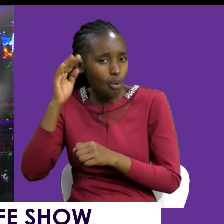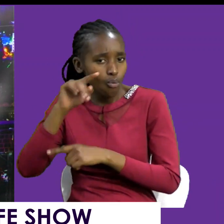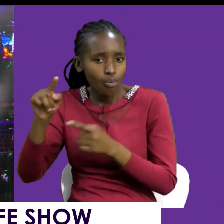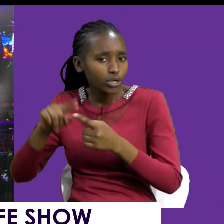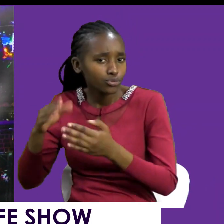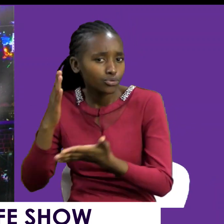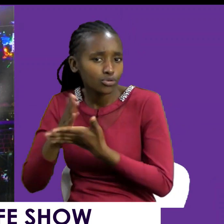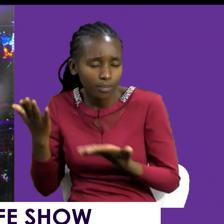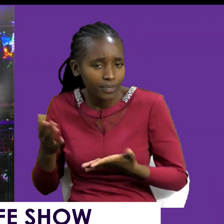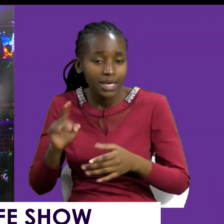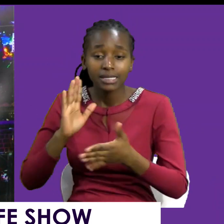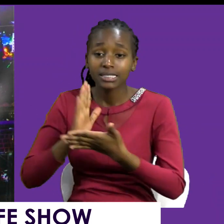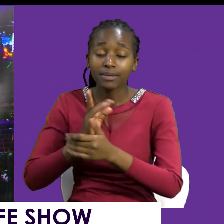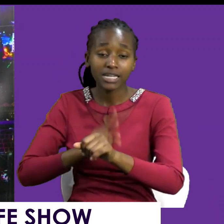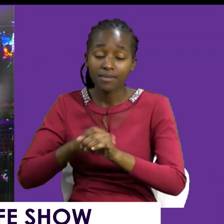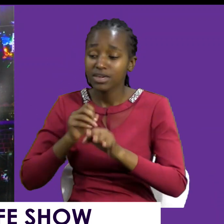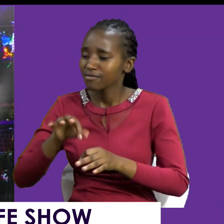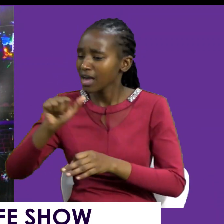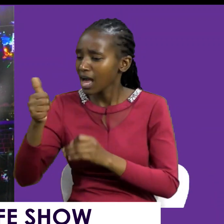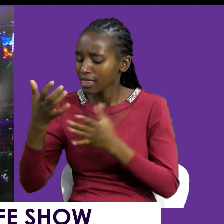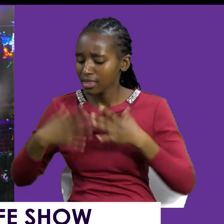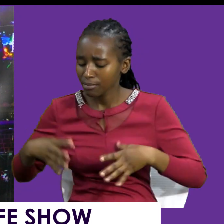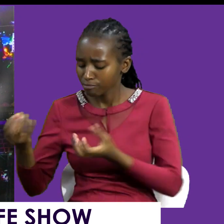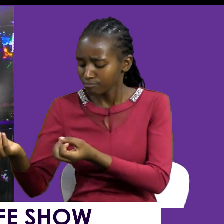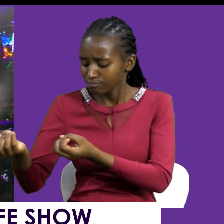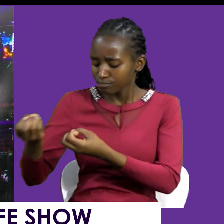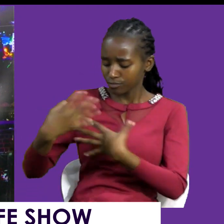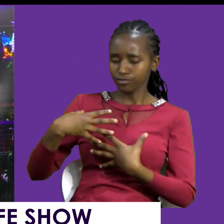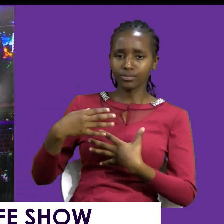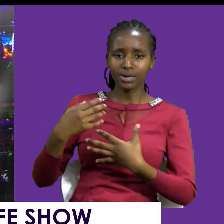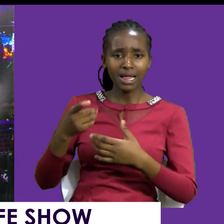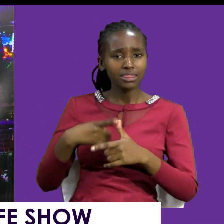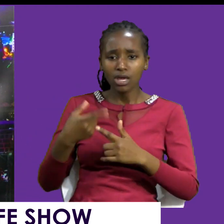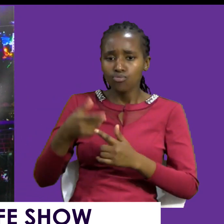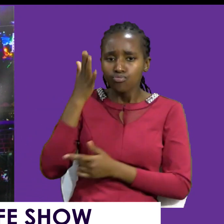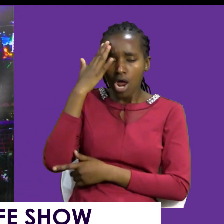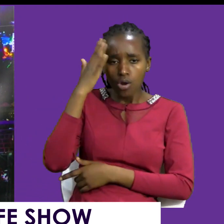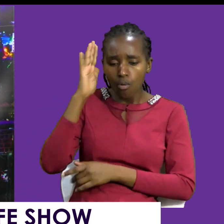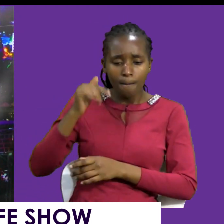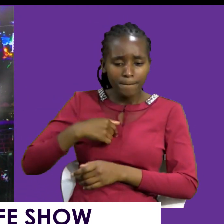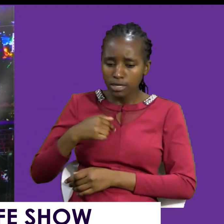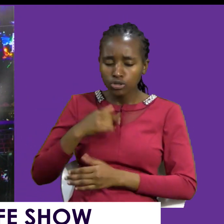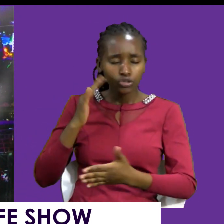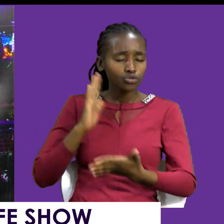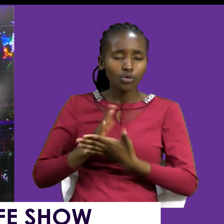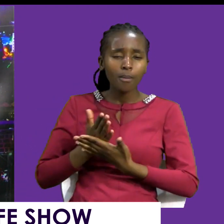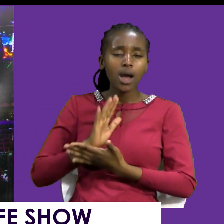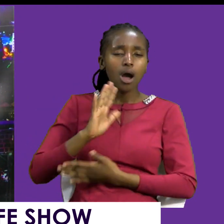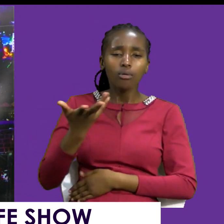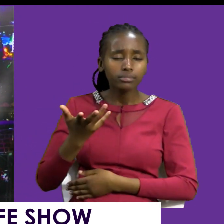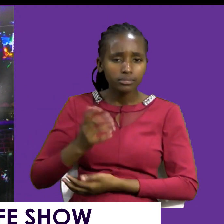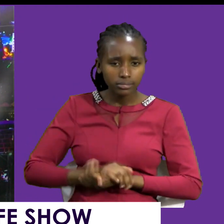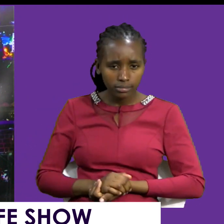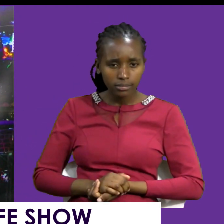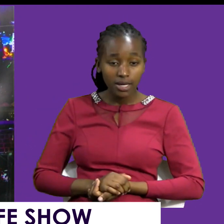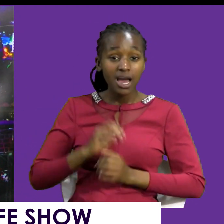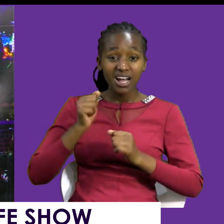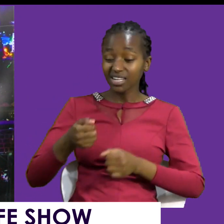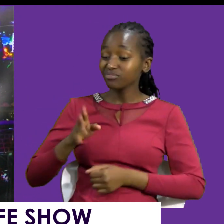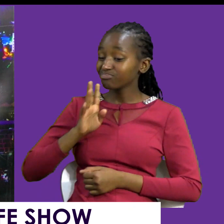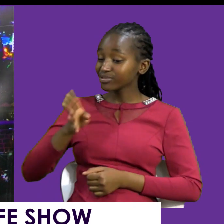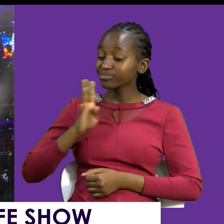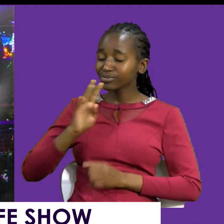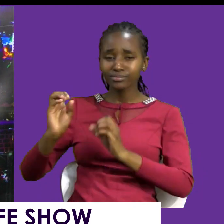projections. Learn how to say, no, that is not me. You don't need to say it verbally, but you say it in your mind. You need